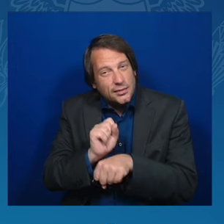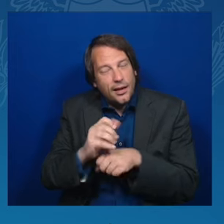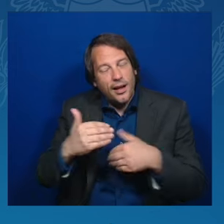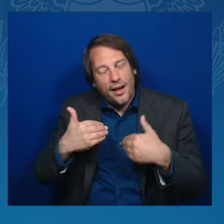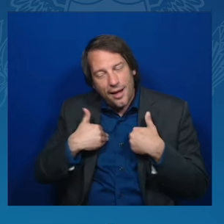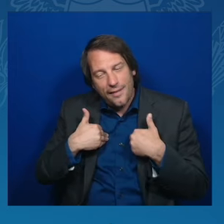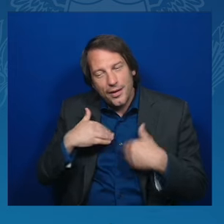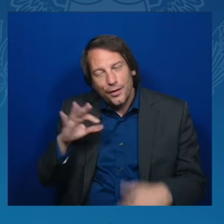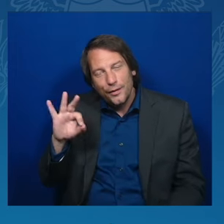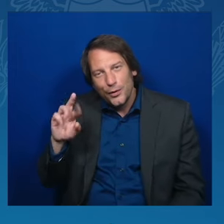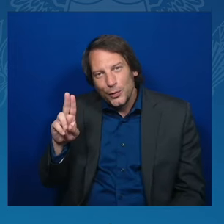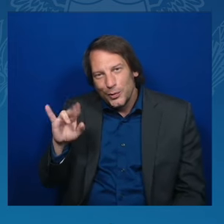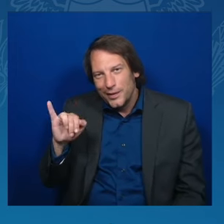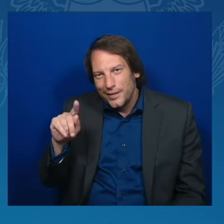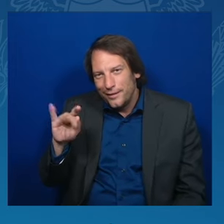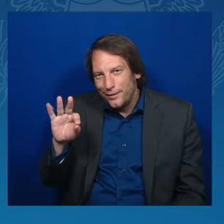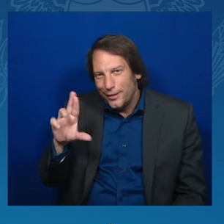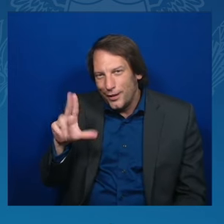And I say literally.